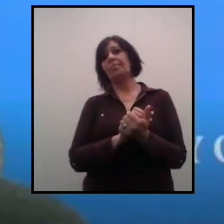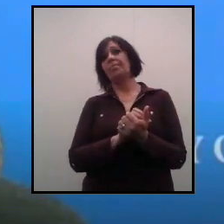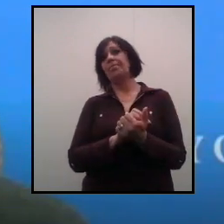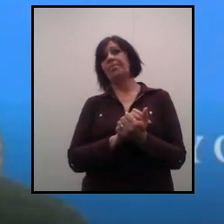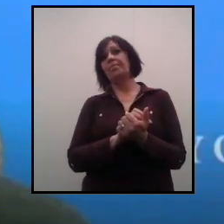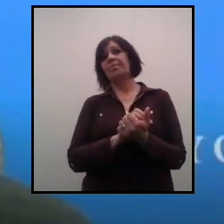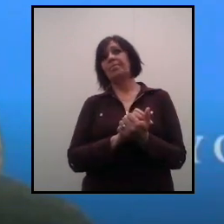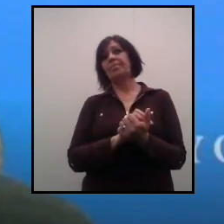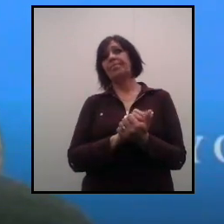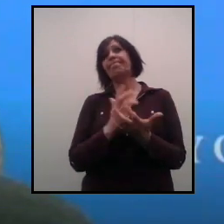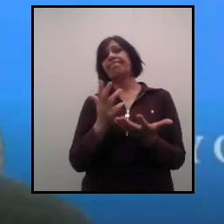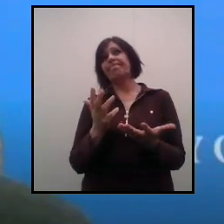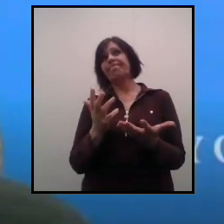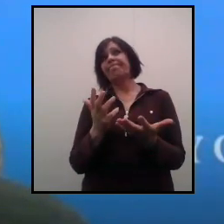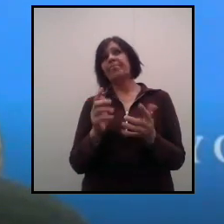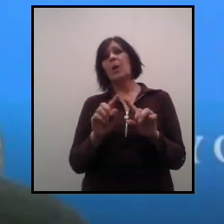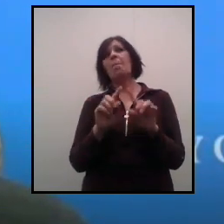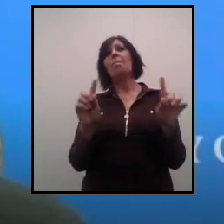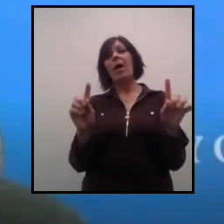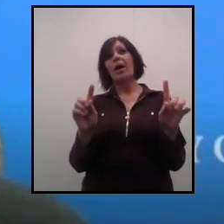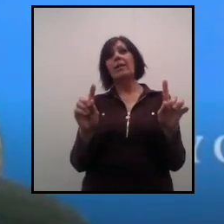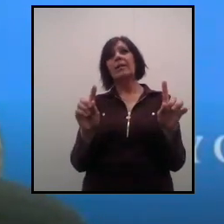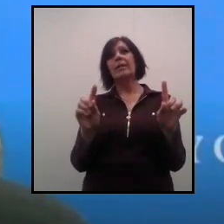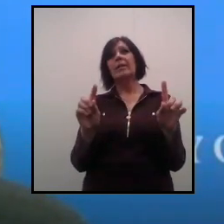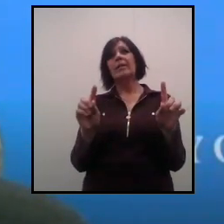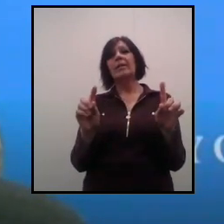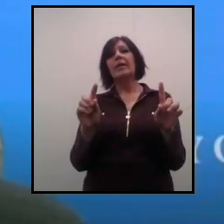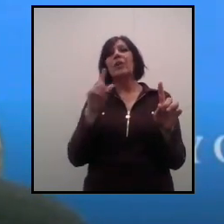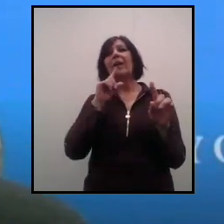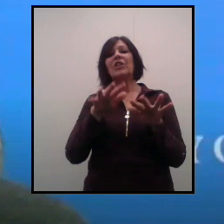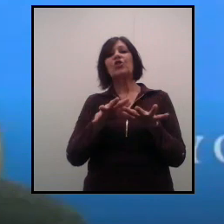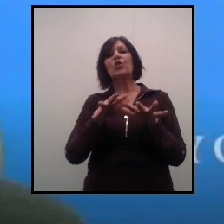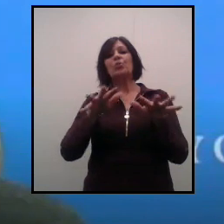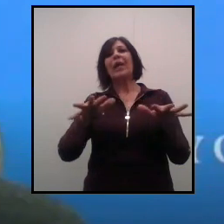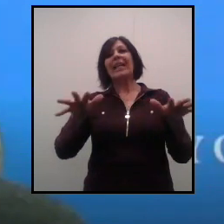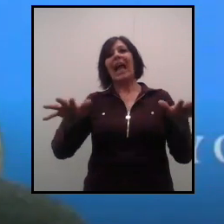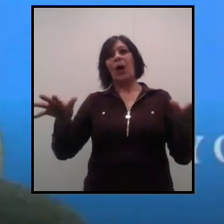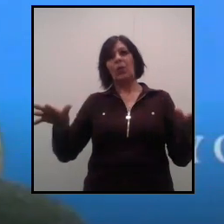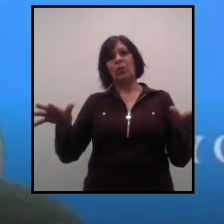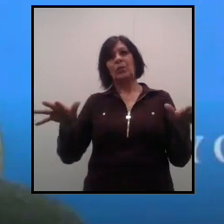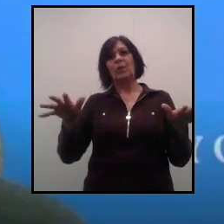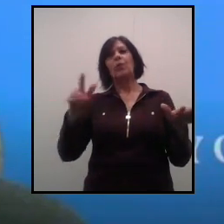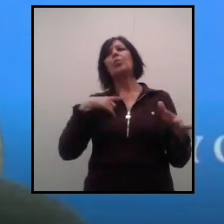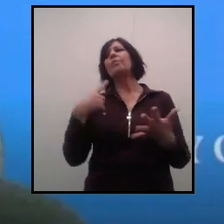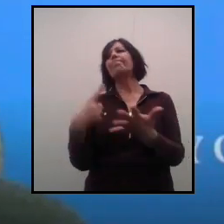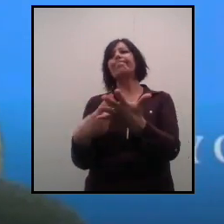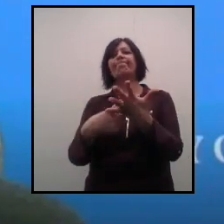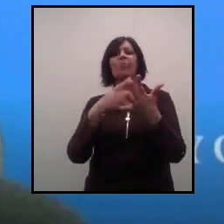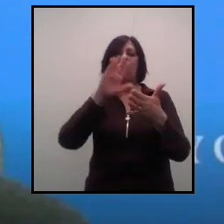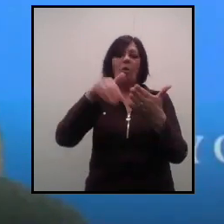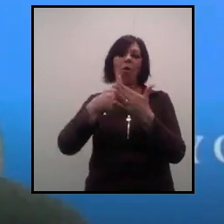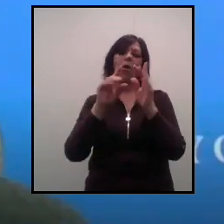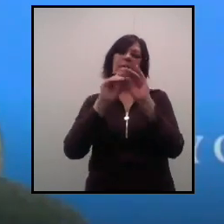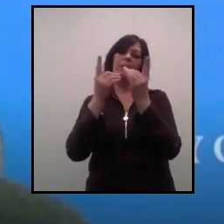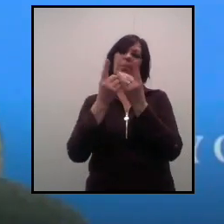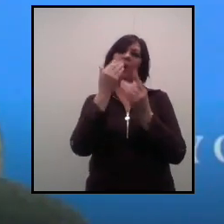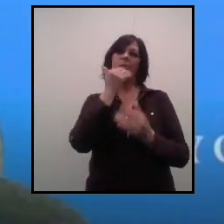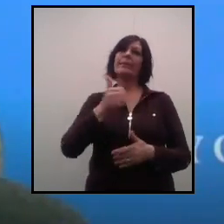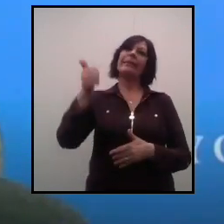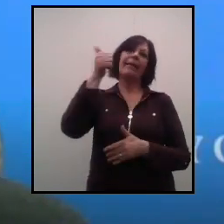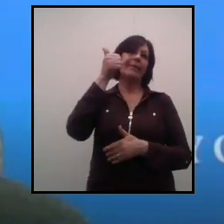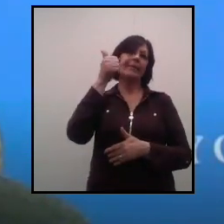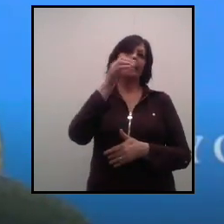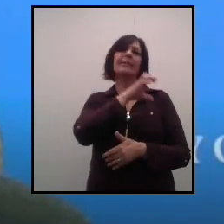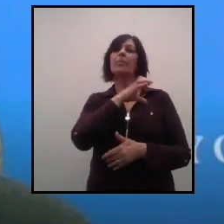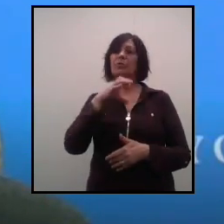20%. But what you'd have to do is spread it out more. We've had conversations with various department heads, commissioners about